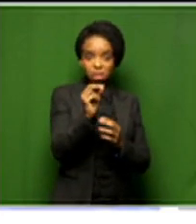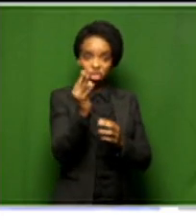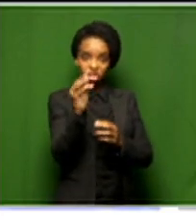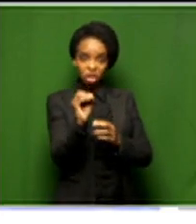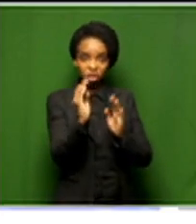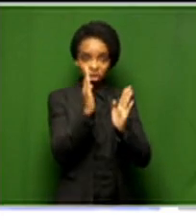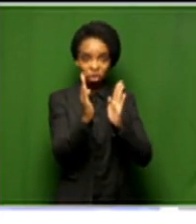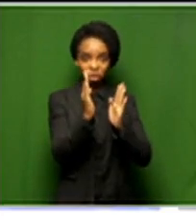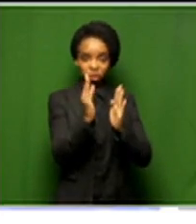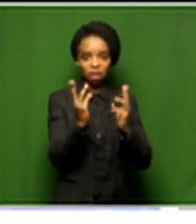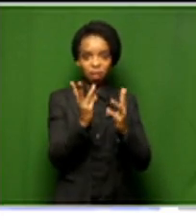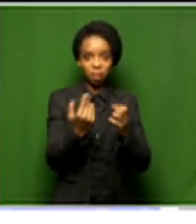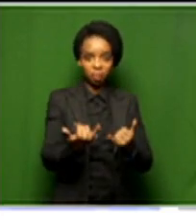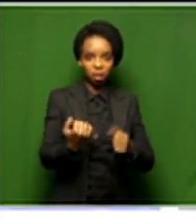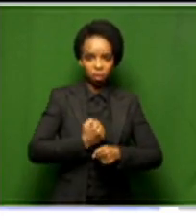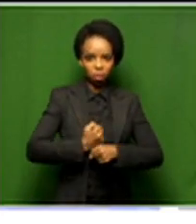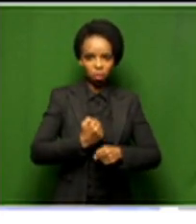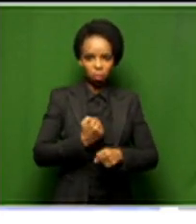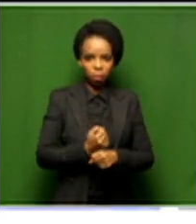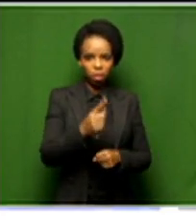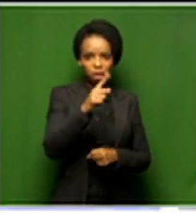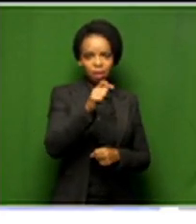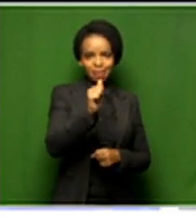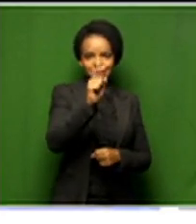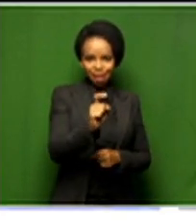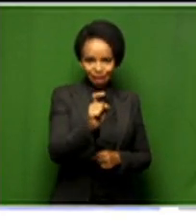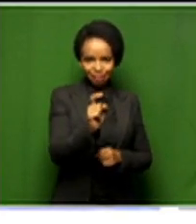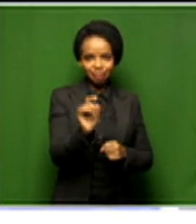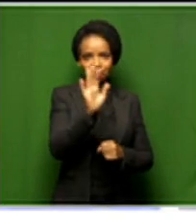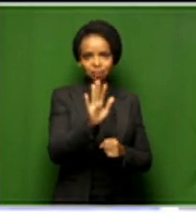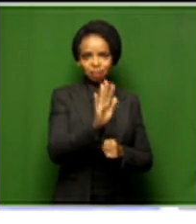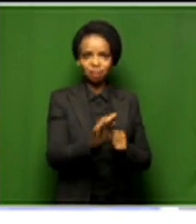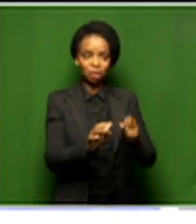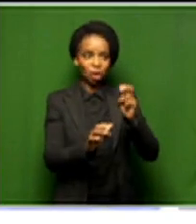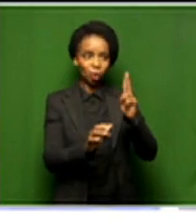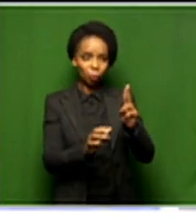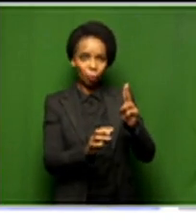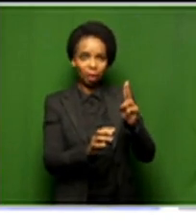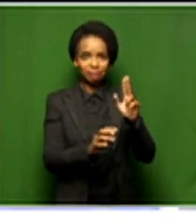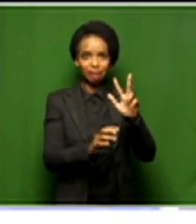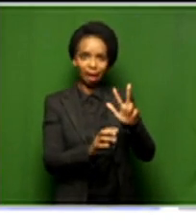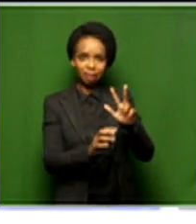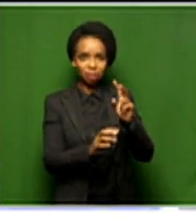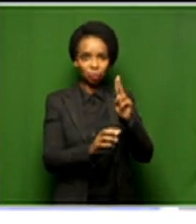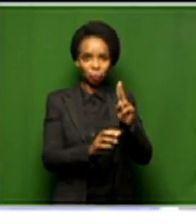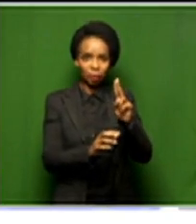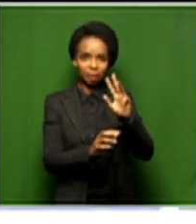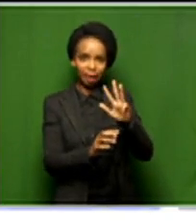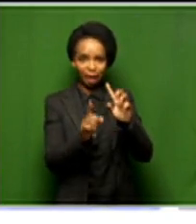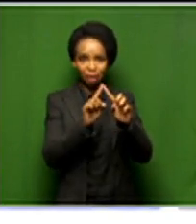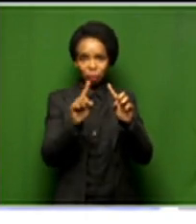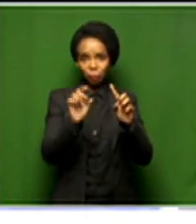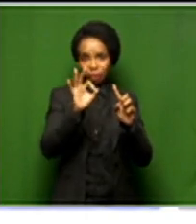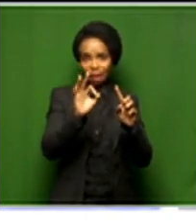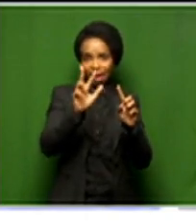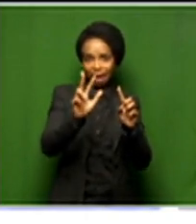market, they start paying tax. Actually, that segment from 28 to 29 right up to 38,